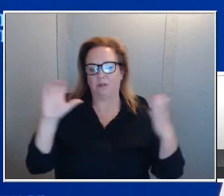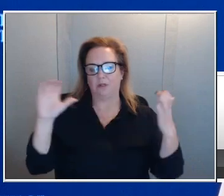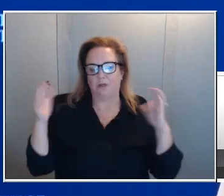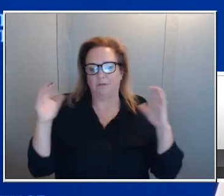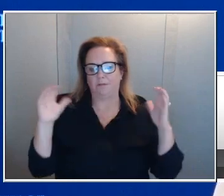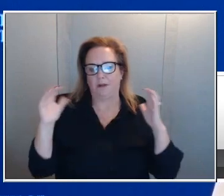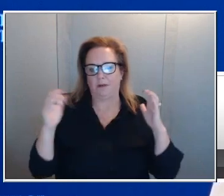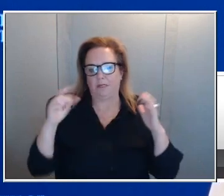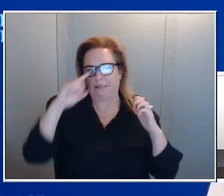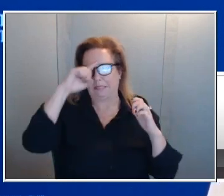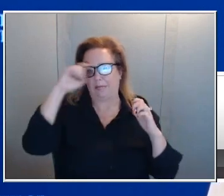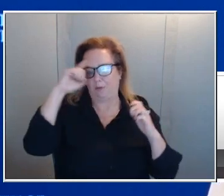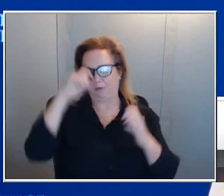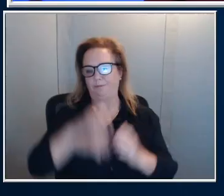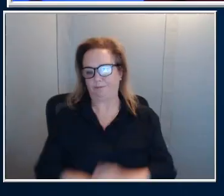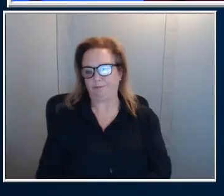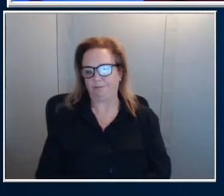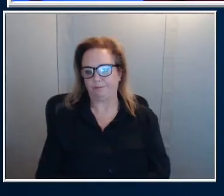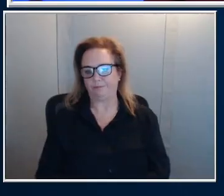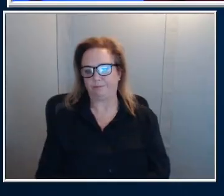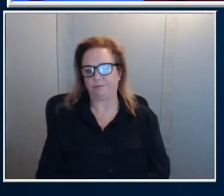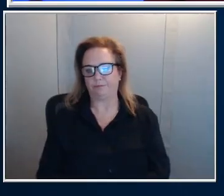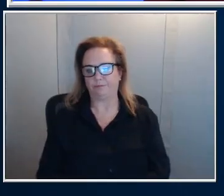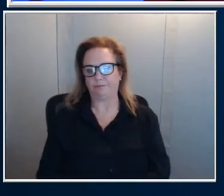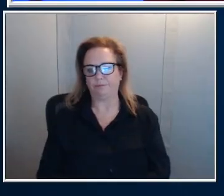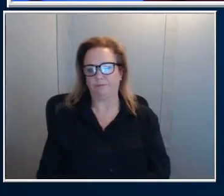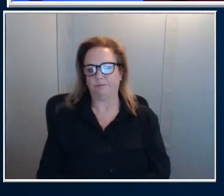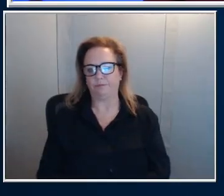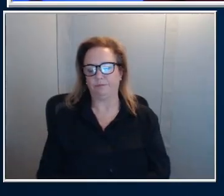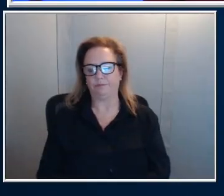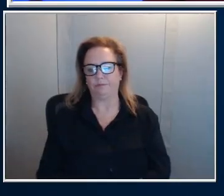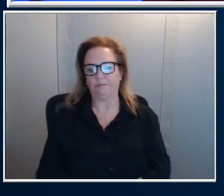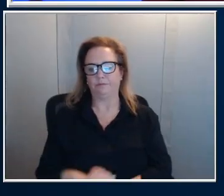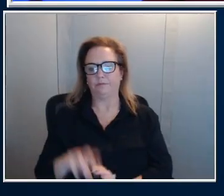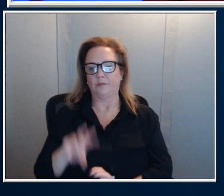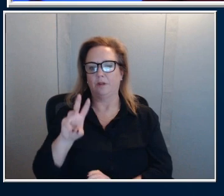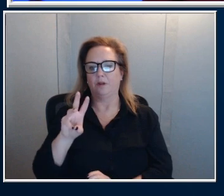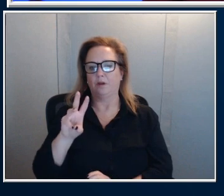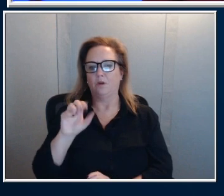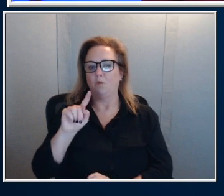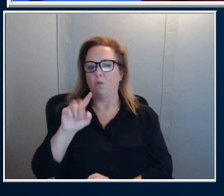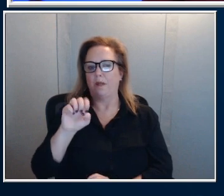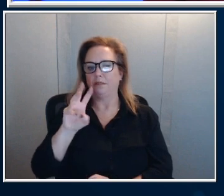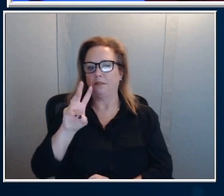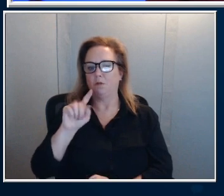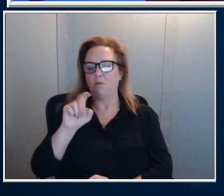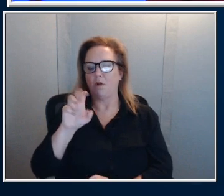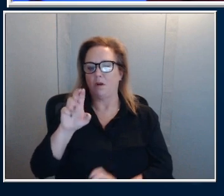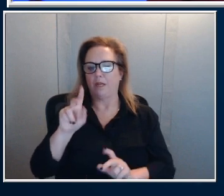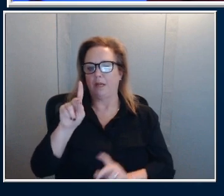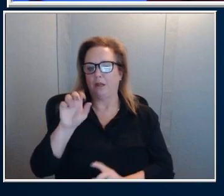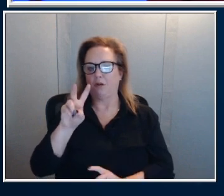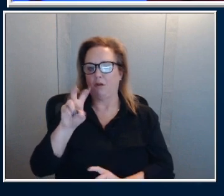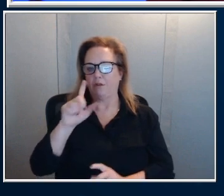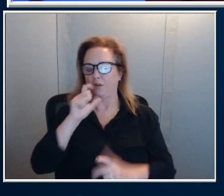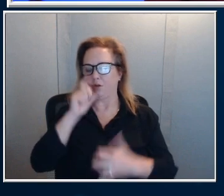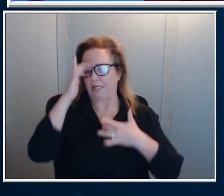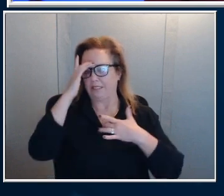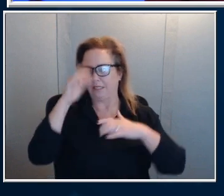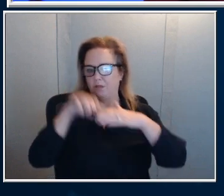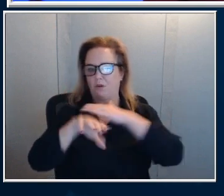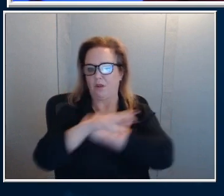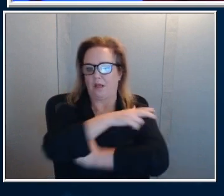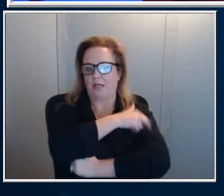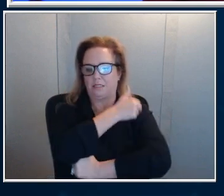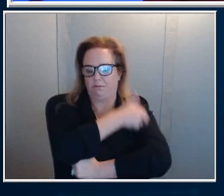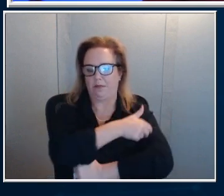the summer months. Okay, question about, we're going to be talking about wastewater, but a lot of people getting COVID, but they're actually not getting sick enough to go to the hospital, which of